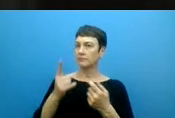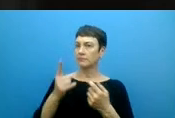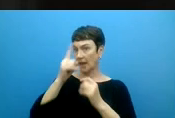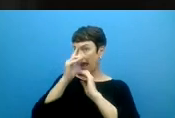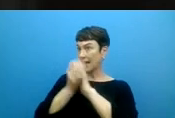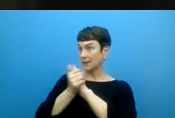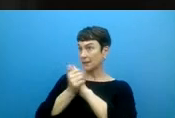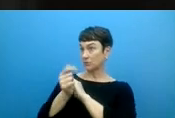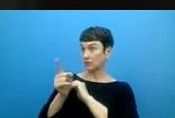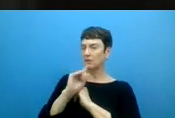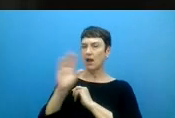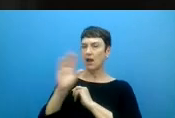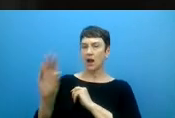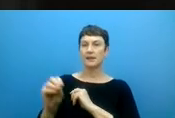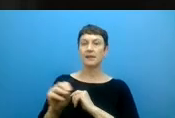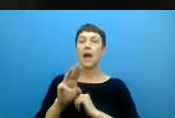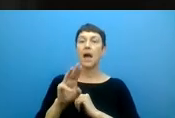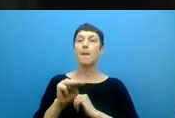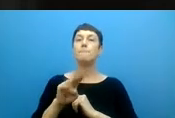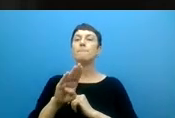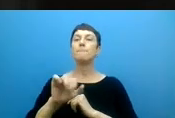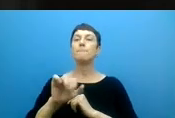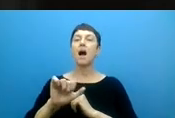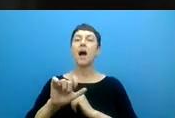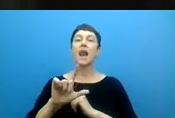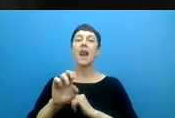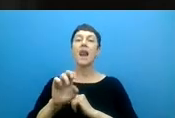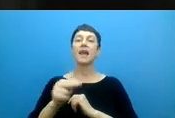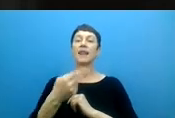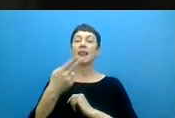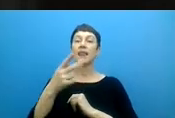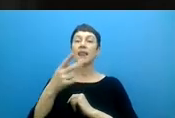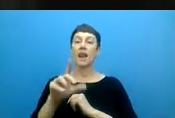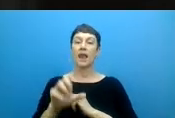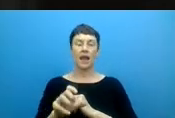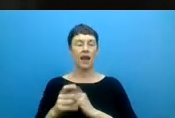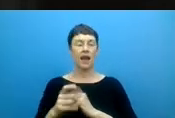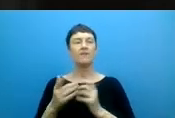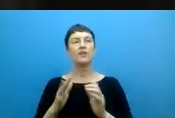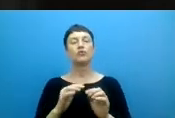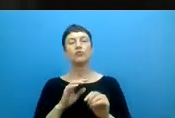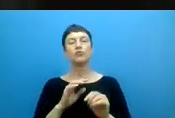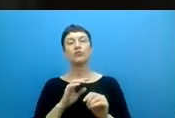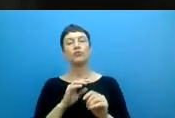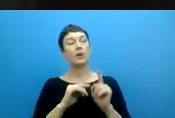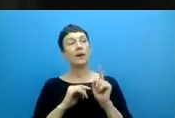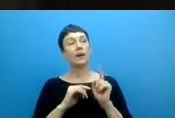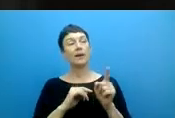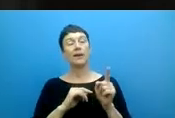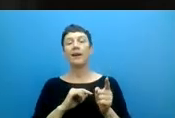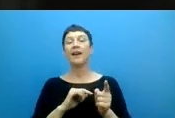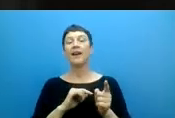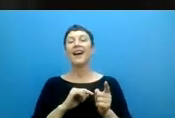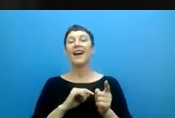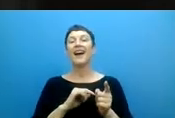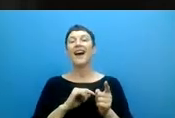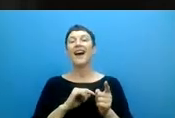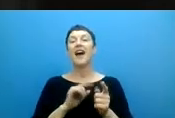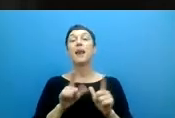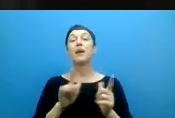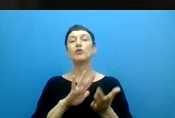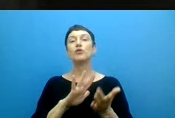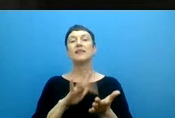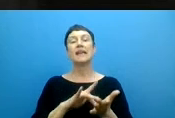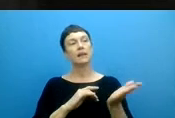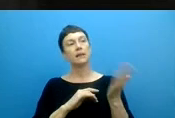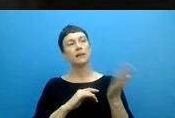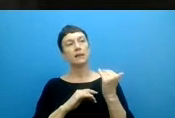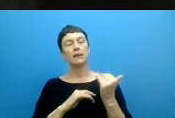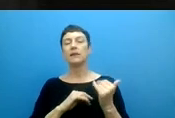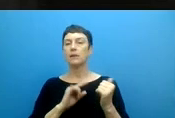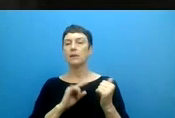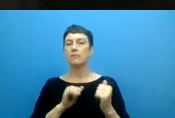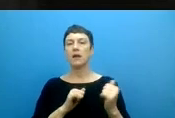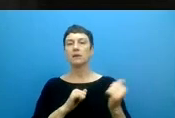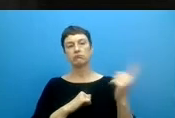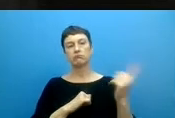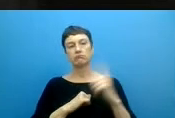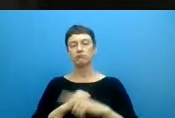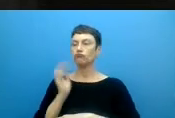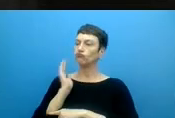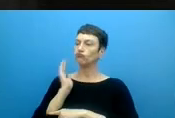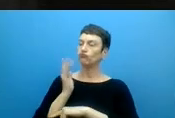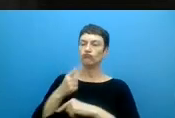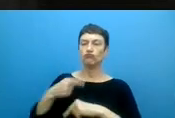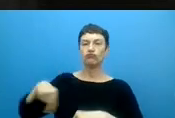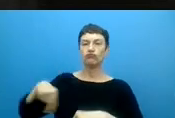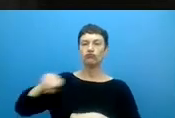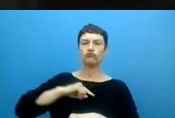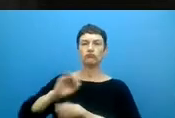year, Mbalenhle invited the Language Center to speak to the first years at Aäron residents about honoring each other's languages,